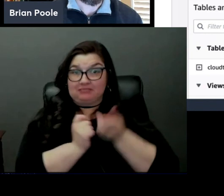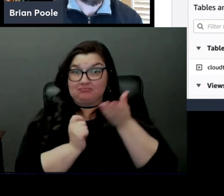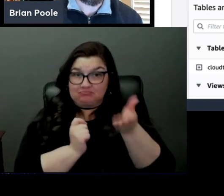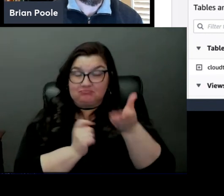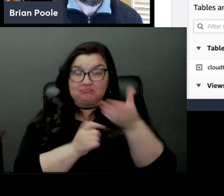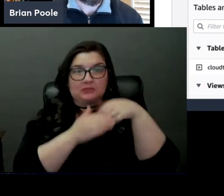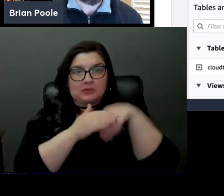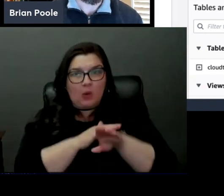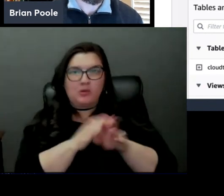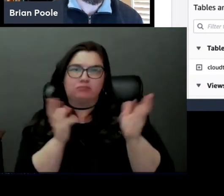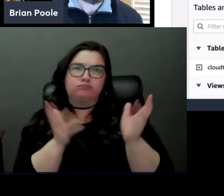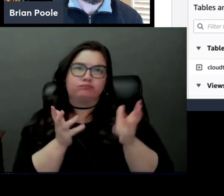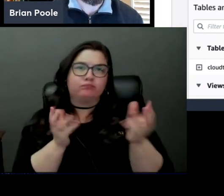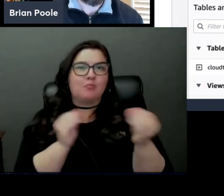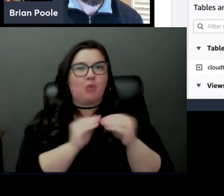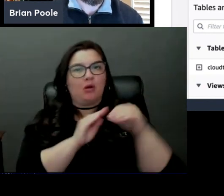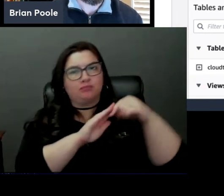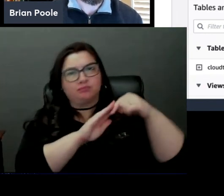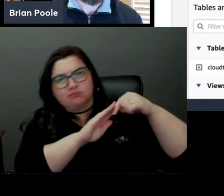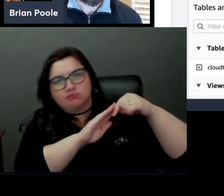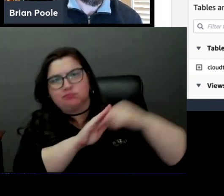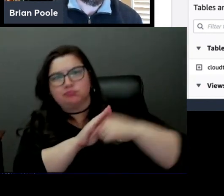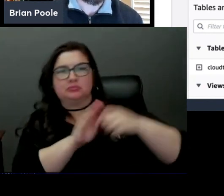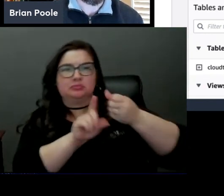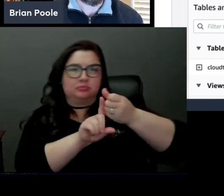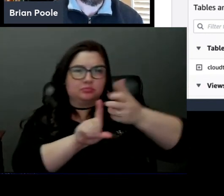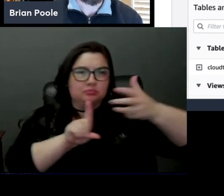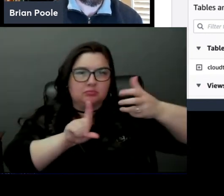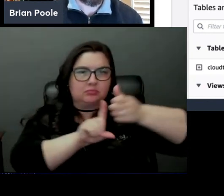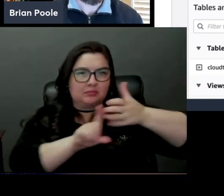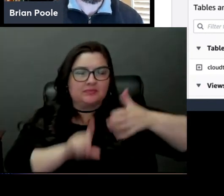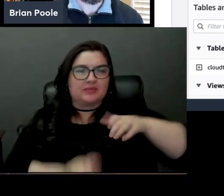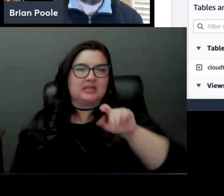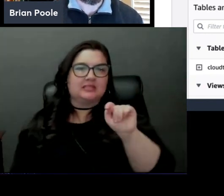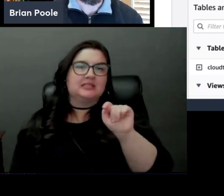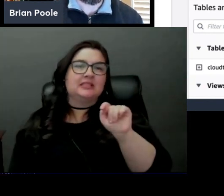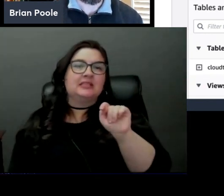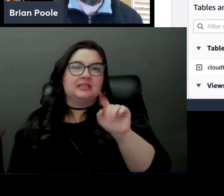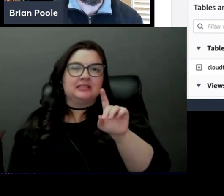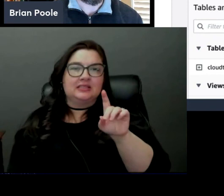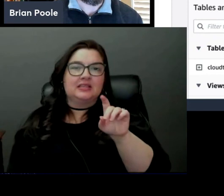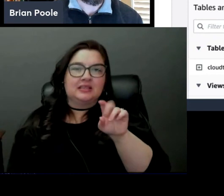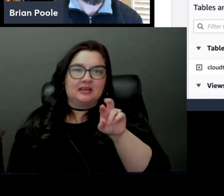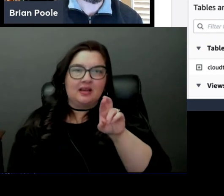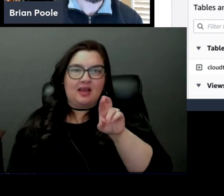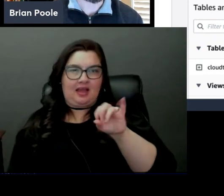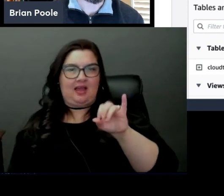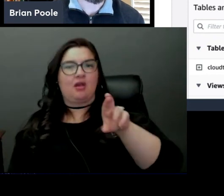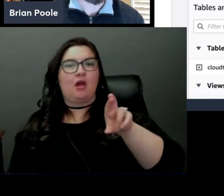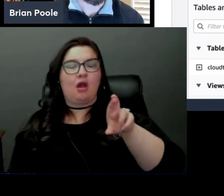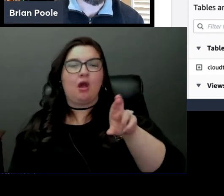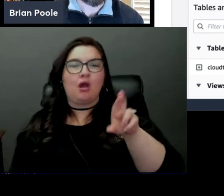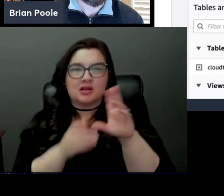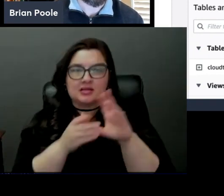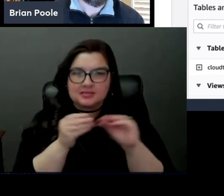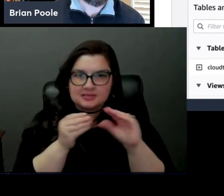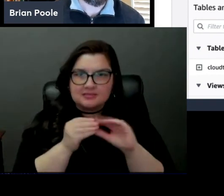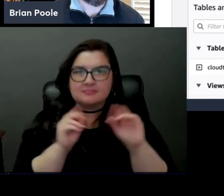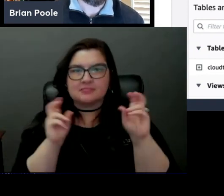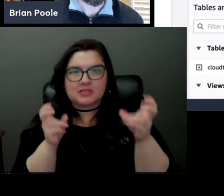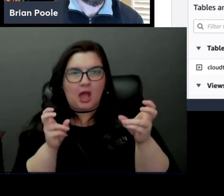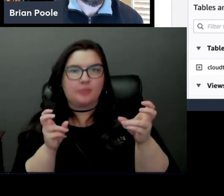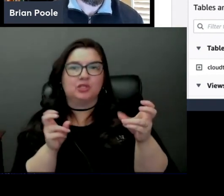in depth about a variety of TDIR subjects, including usage of tools such as